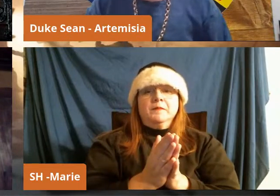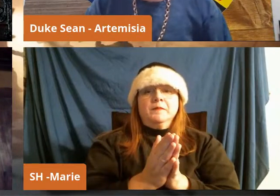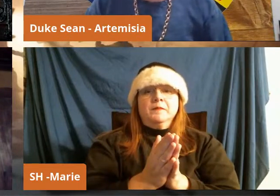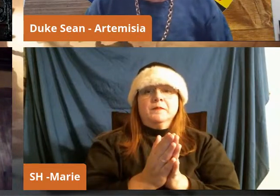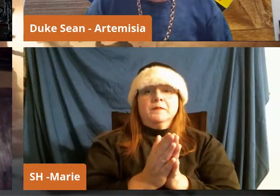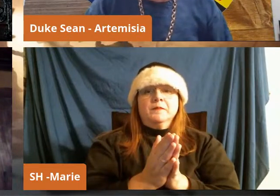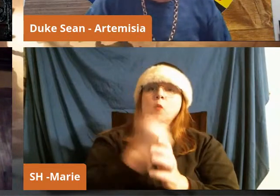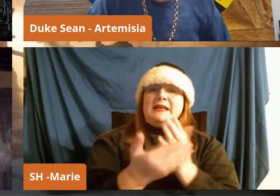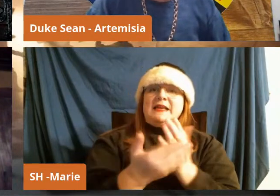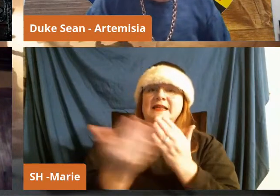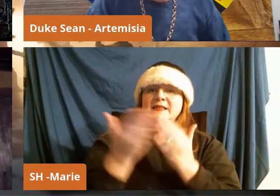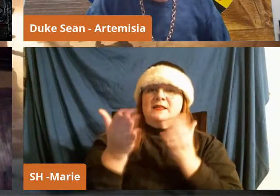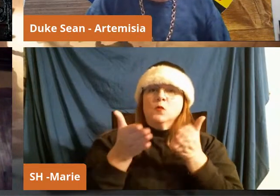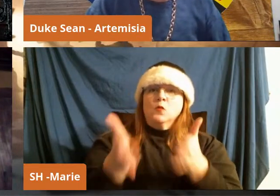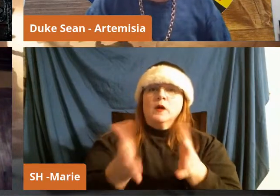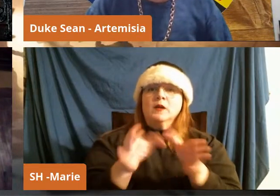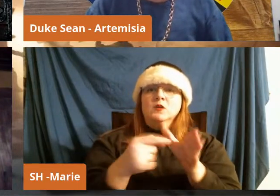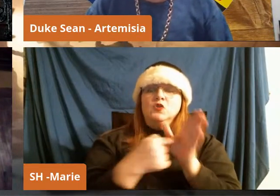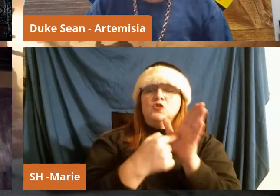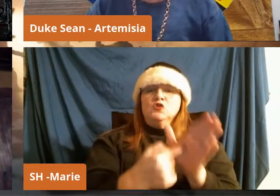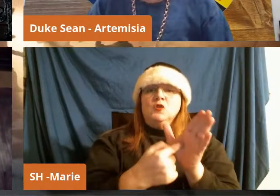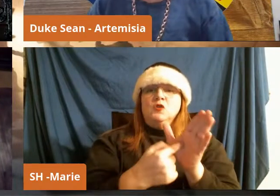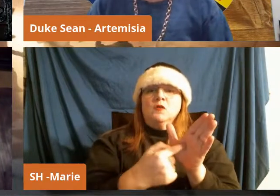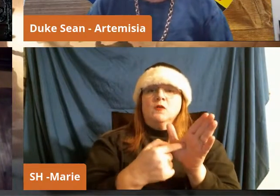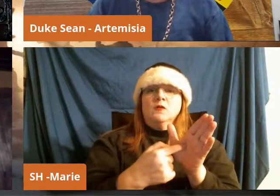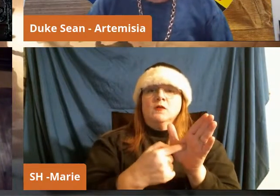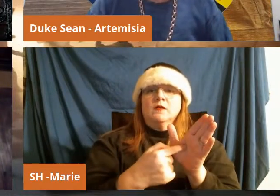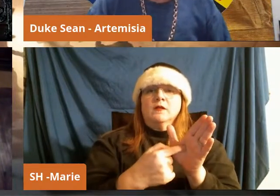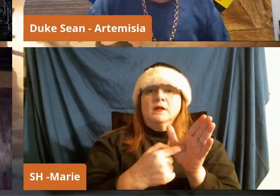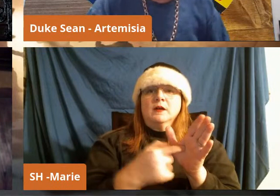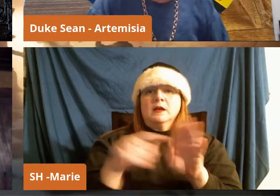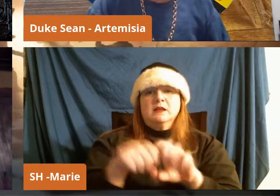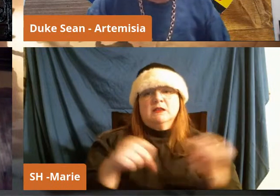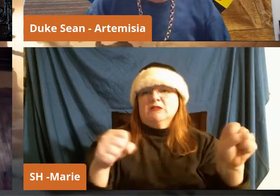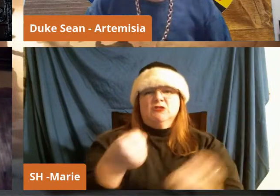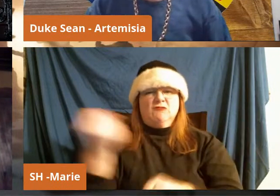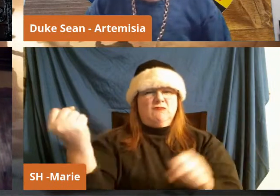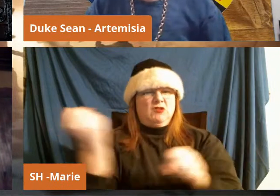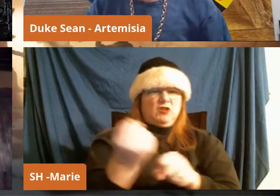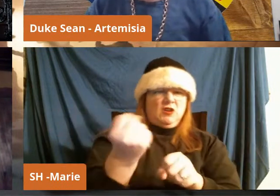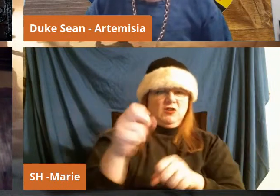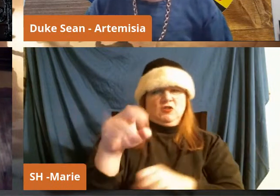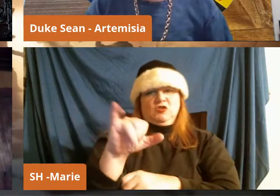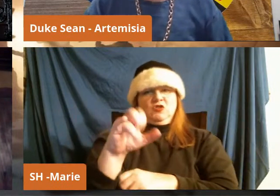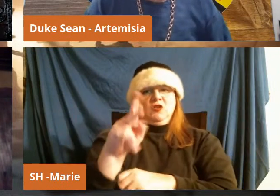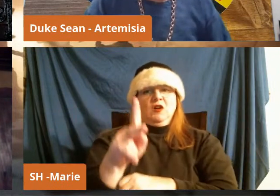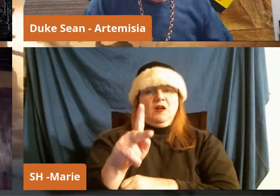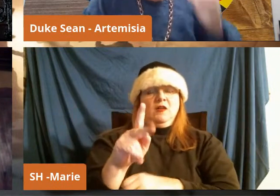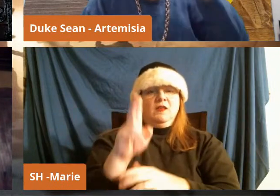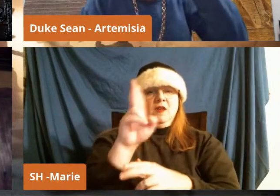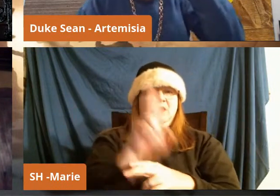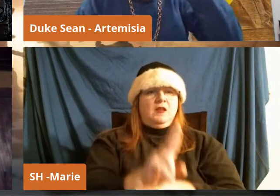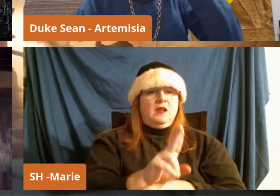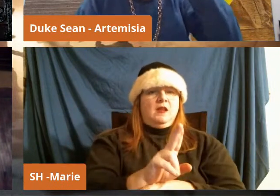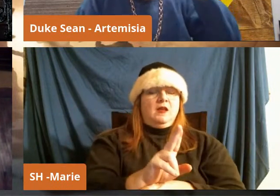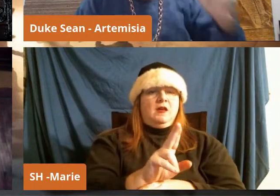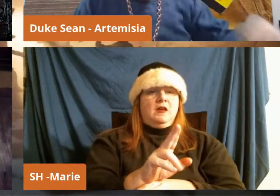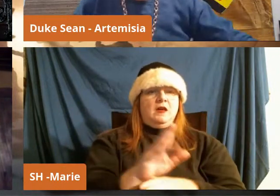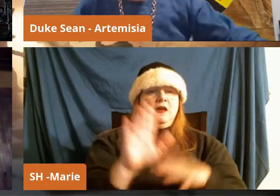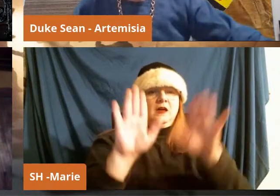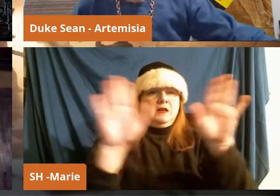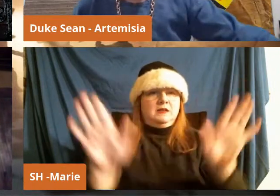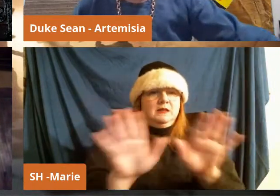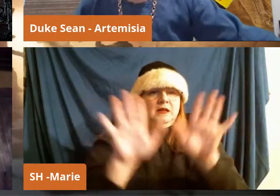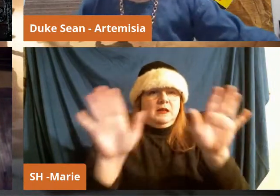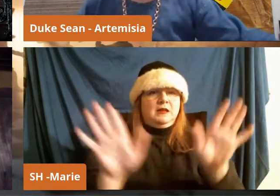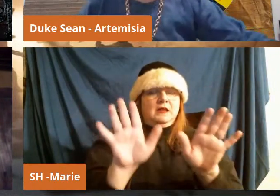the easiest things you could do to show that you were more than just a stick jock. A lot of that used to happen Sundays at